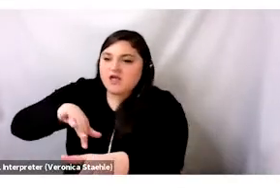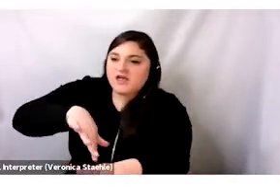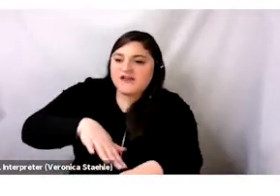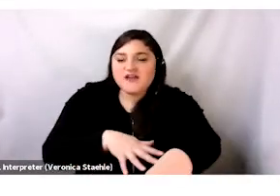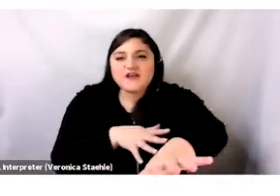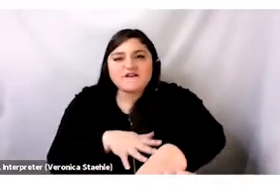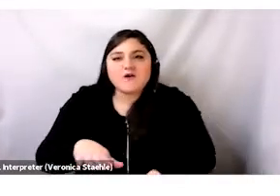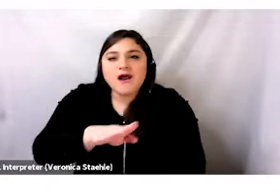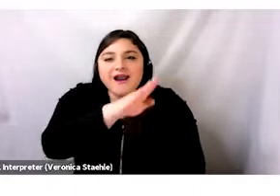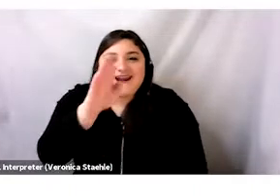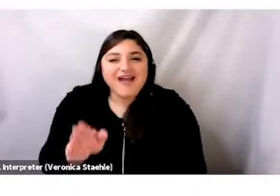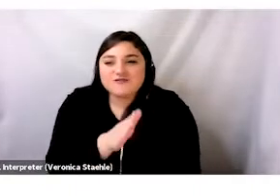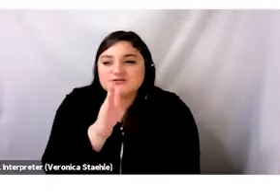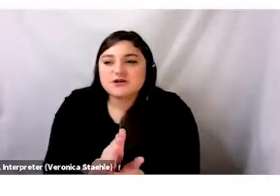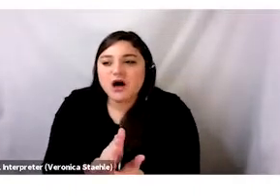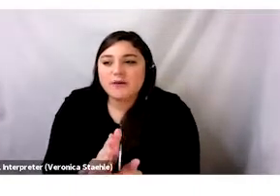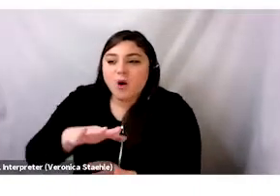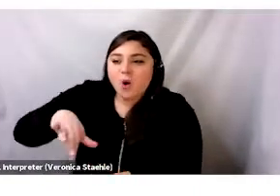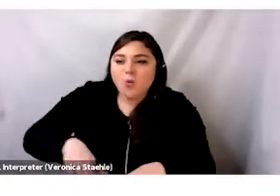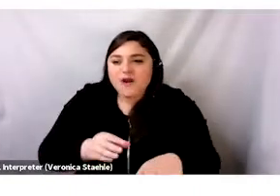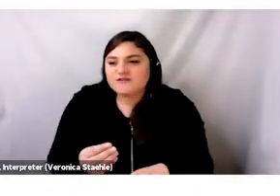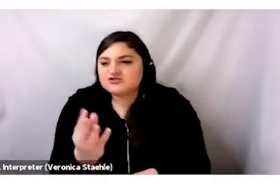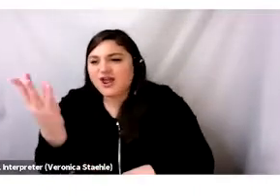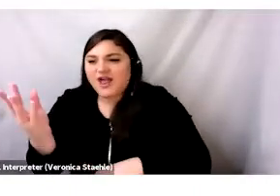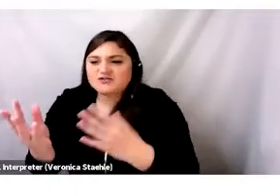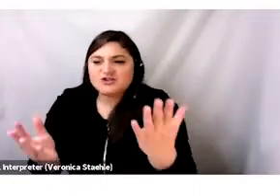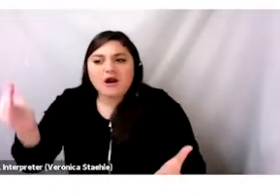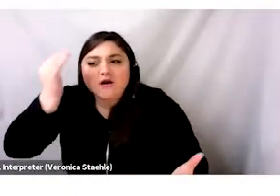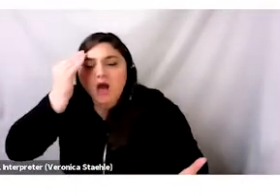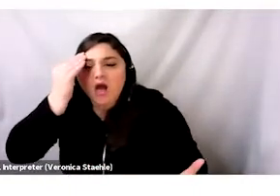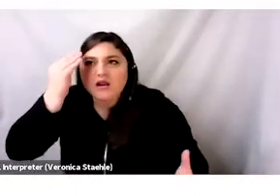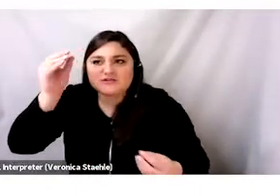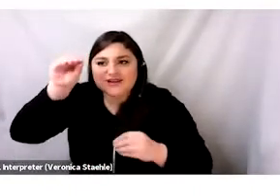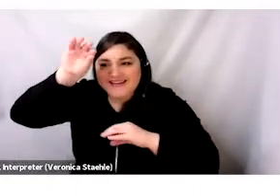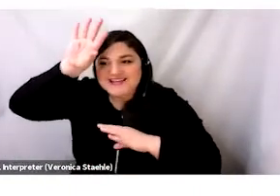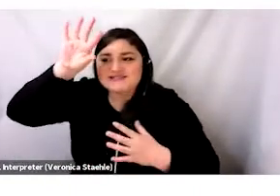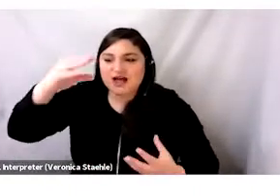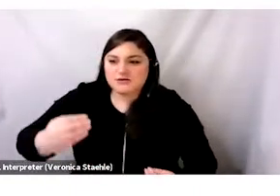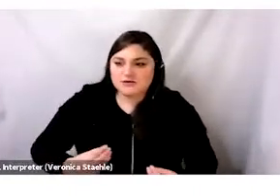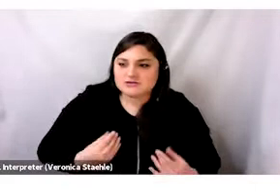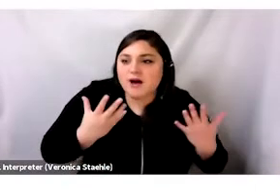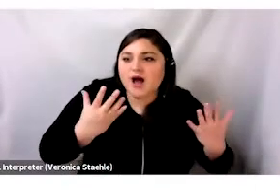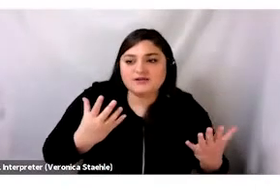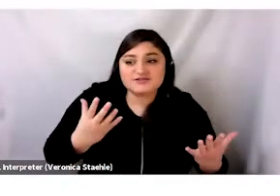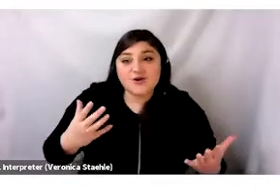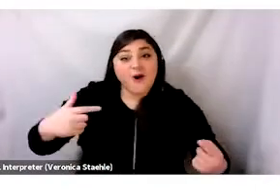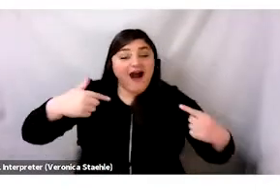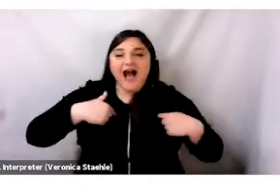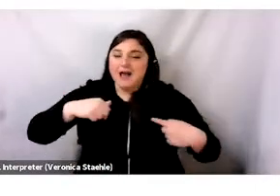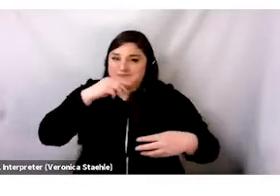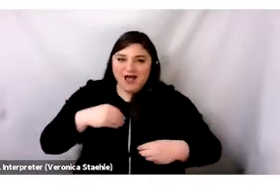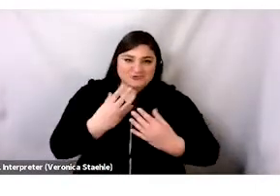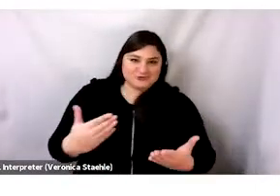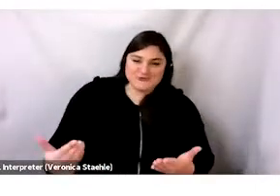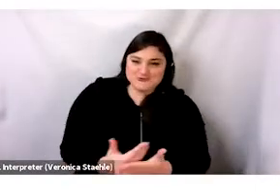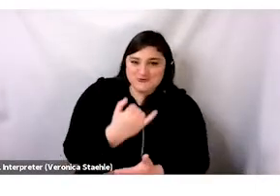of what I'm presenting here are new or original ideas. I am really just passing on from one